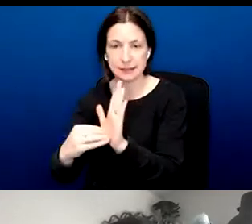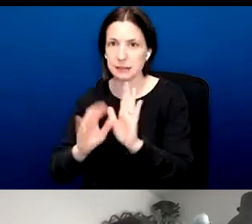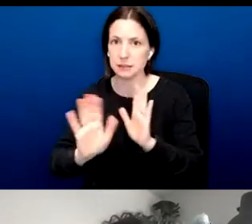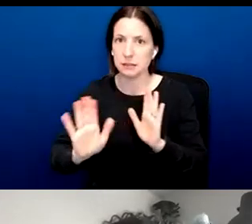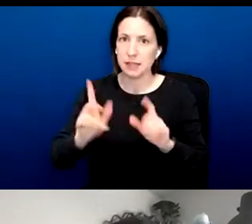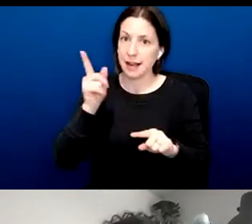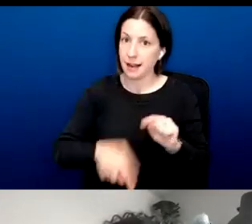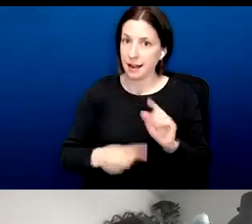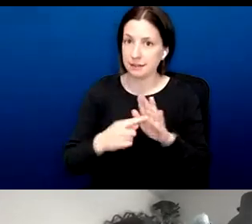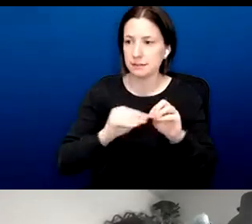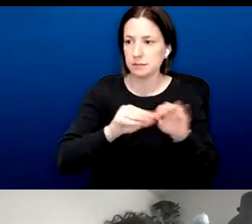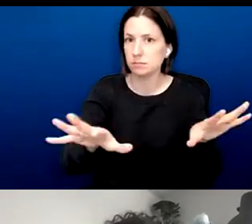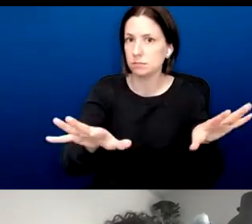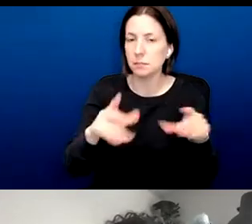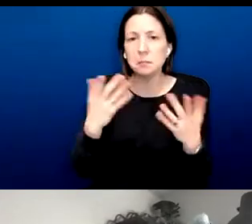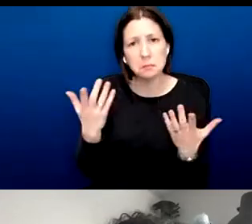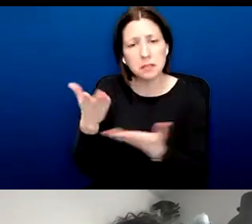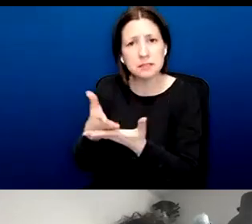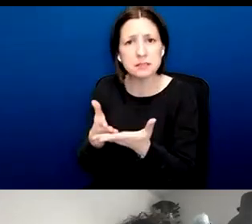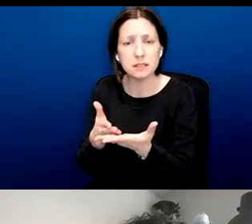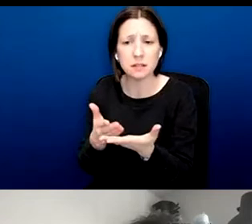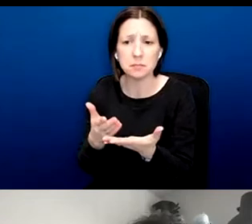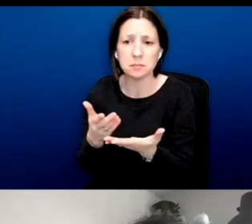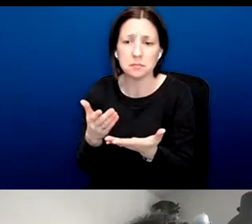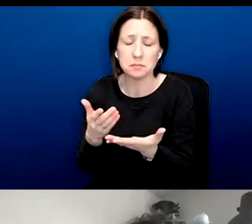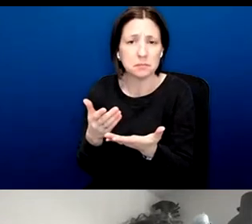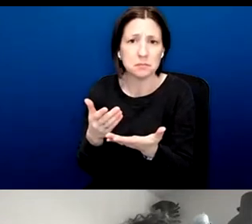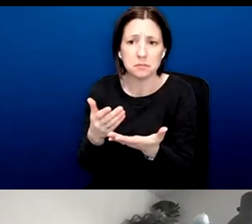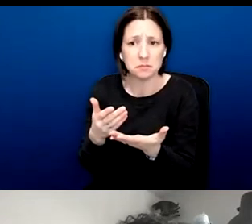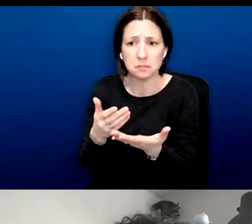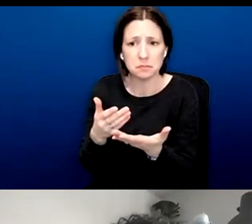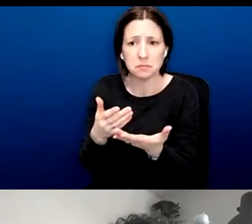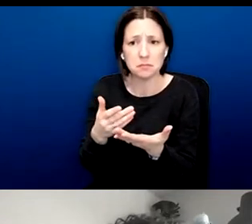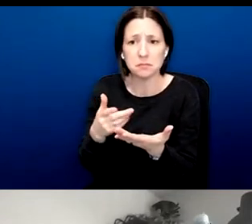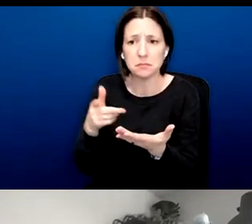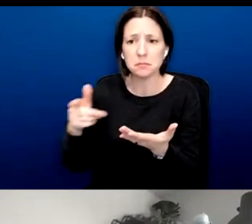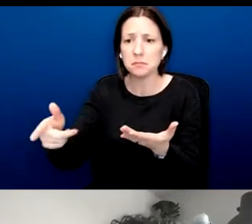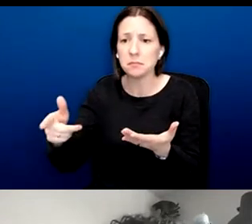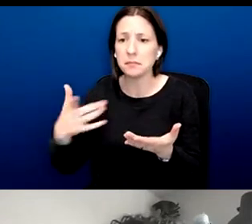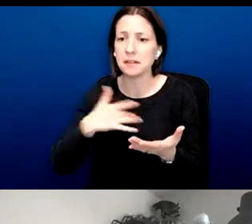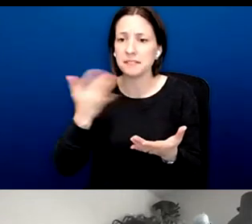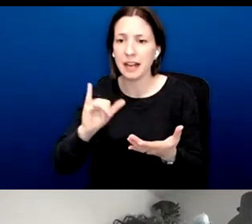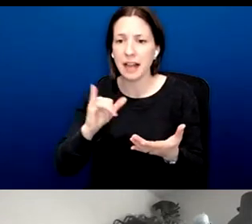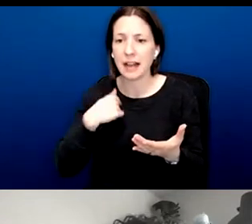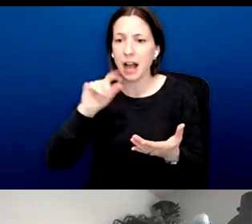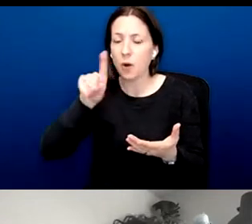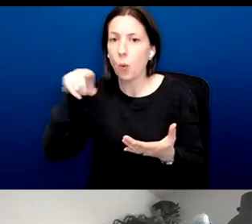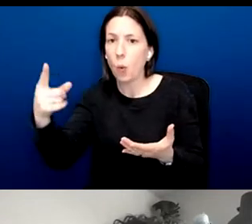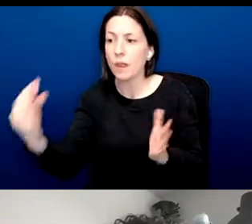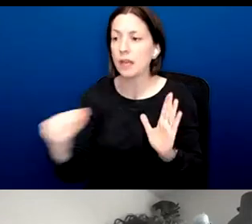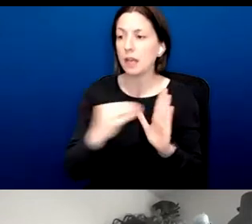hand, there will be people who turn around and feel like I have only mentored the upper caste,